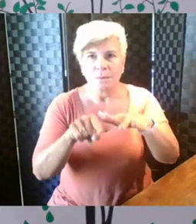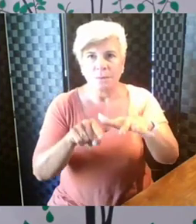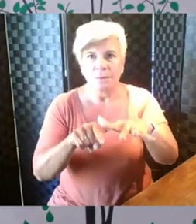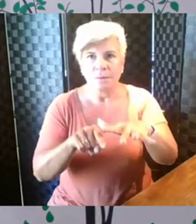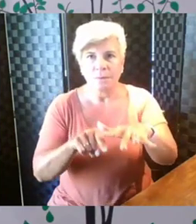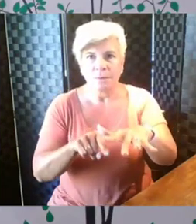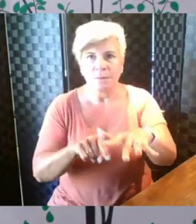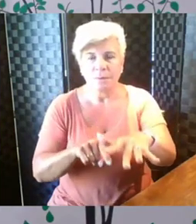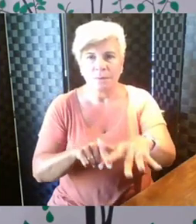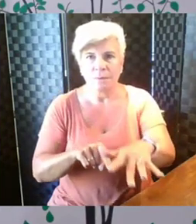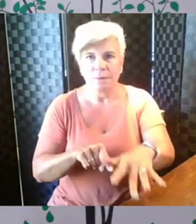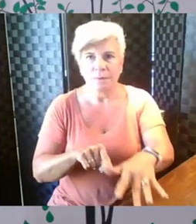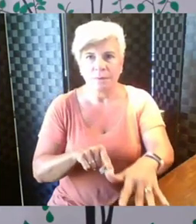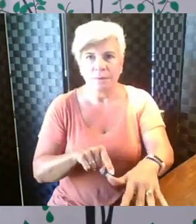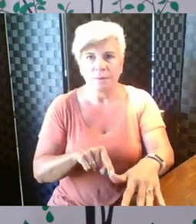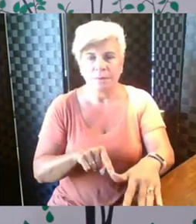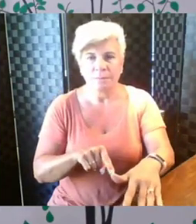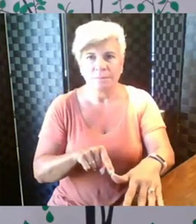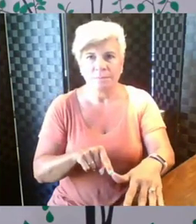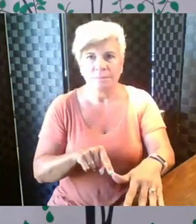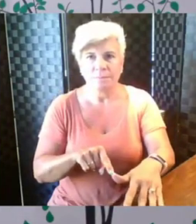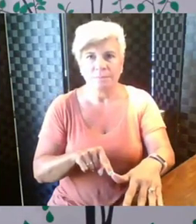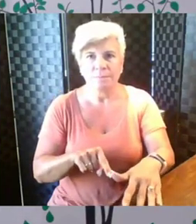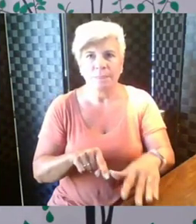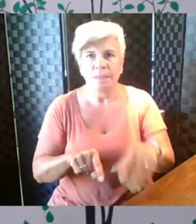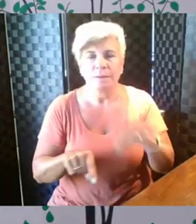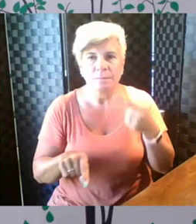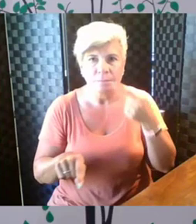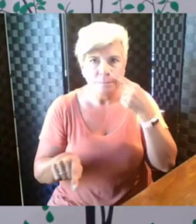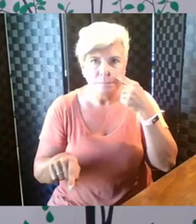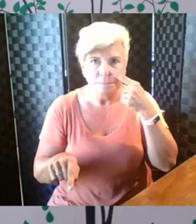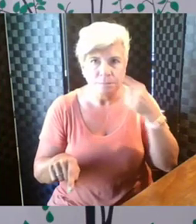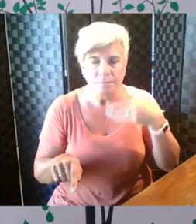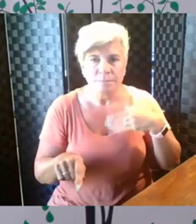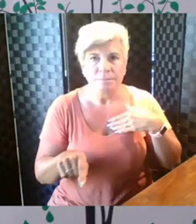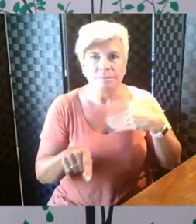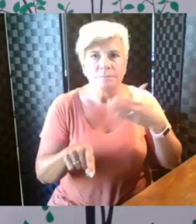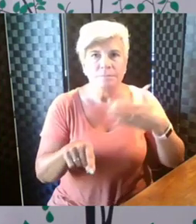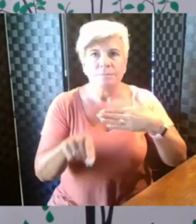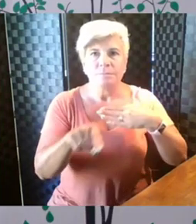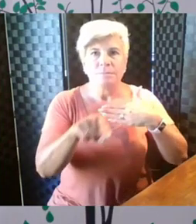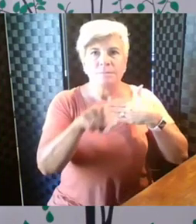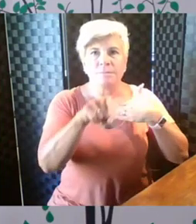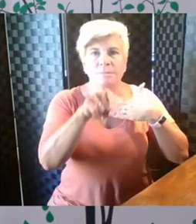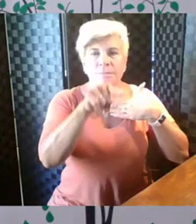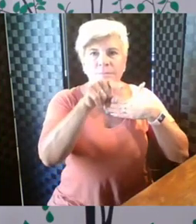out as you go down. And then you're going to inhale on your way up.